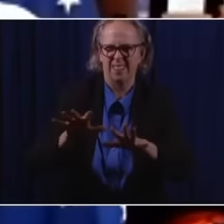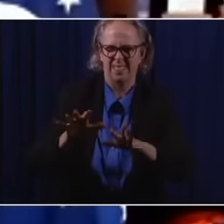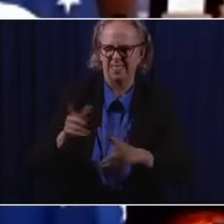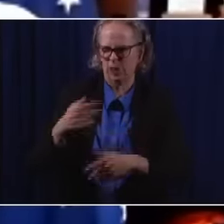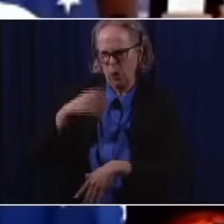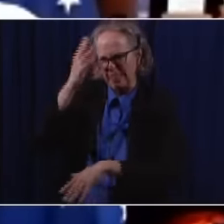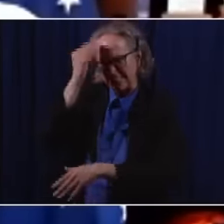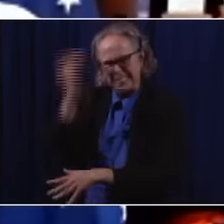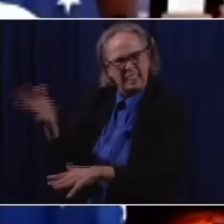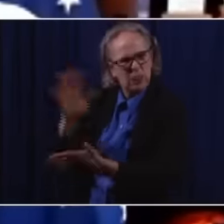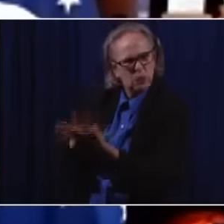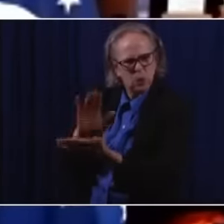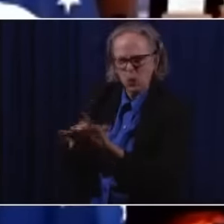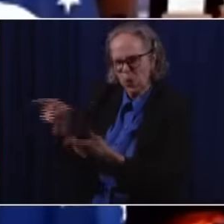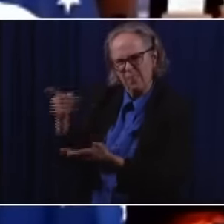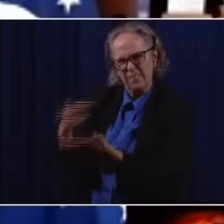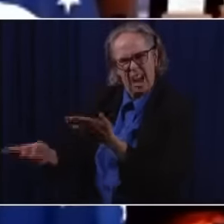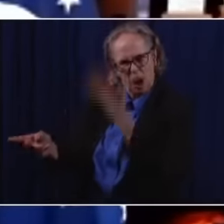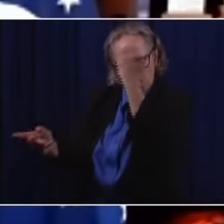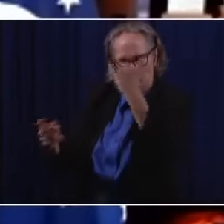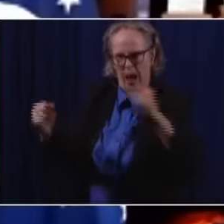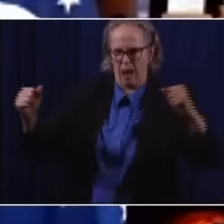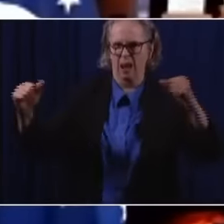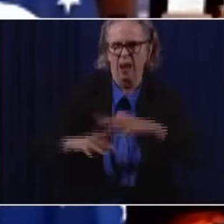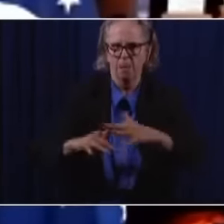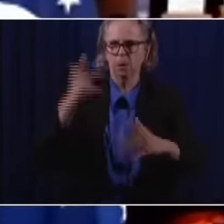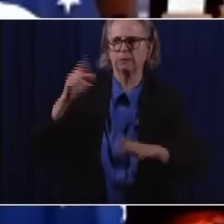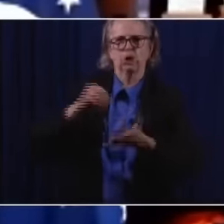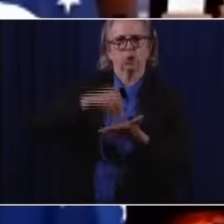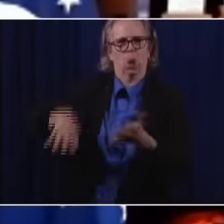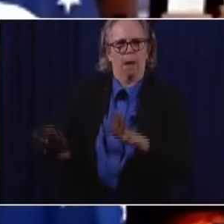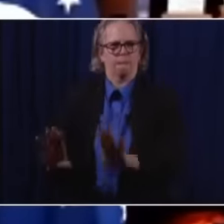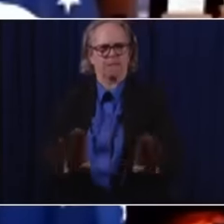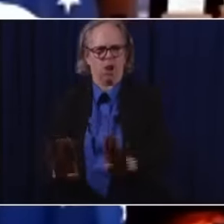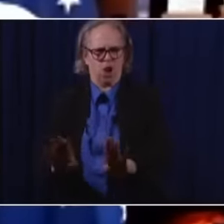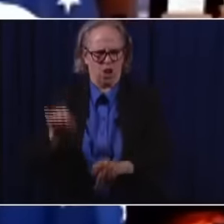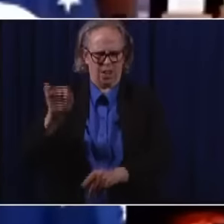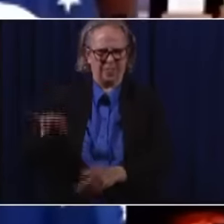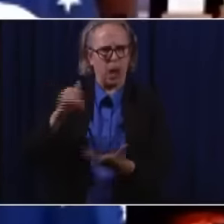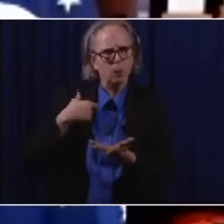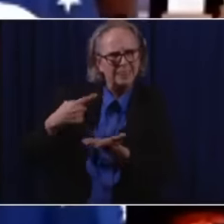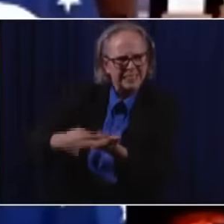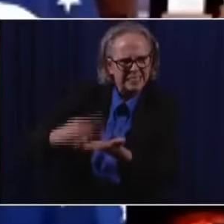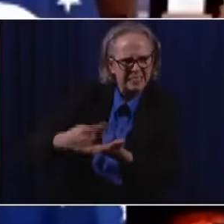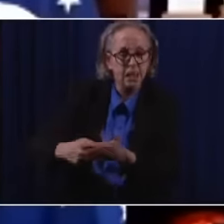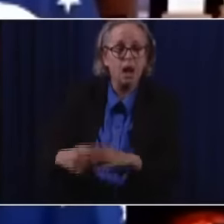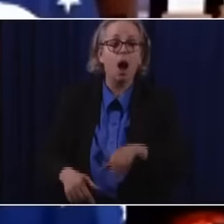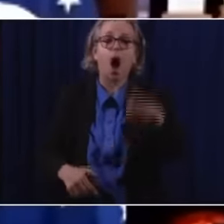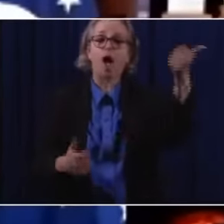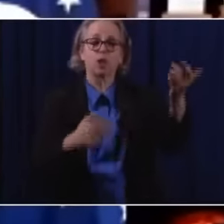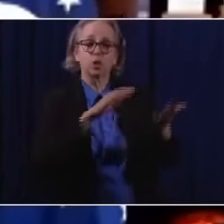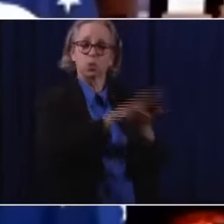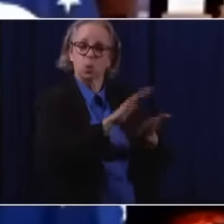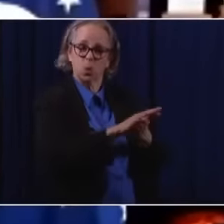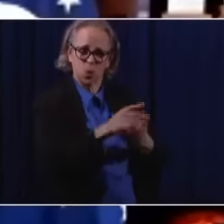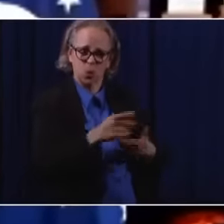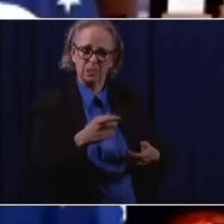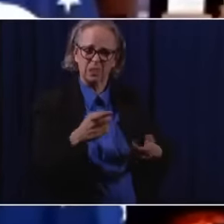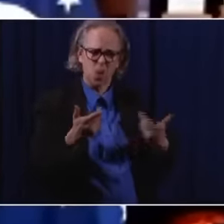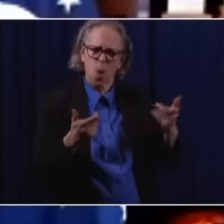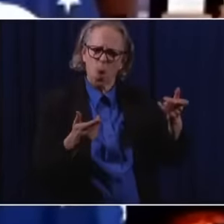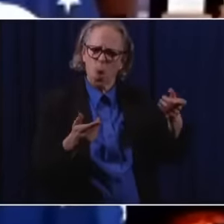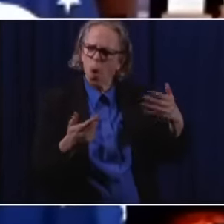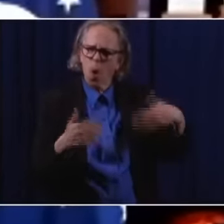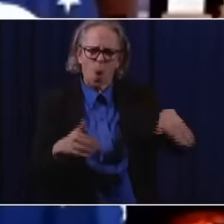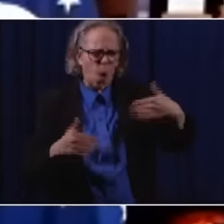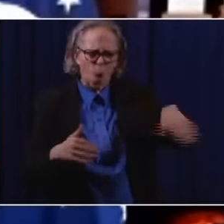on that. Those where there were extreme instances of, for example, fans not wearing masks